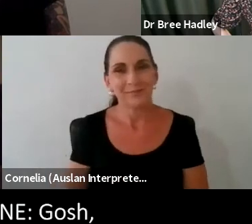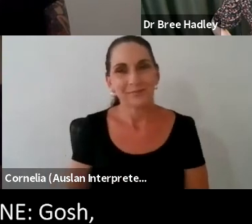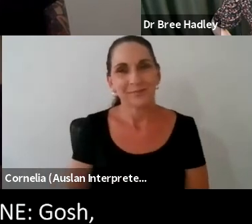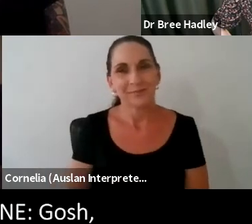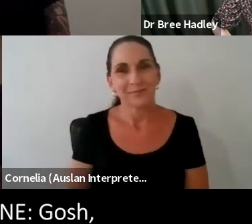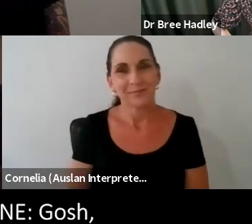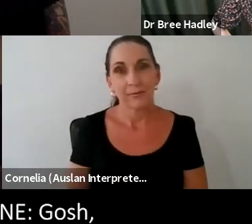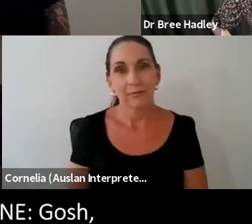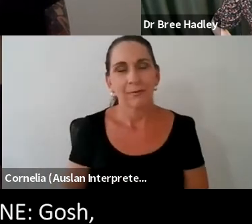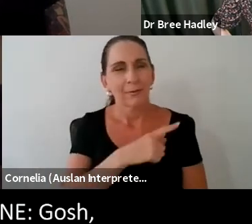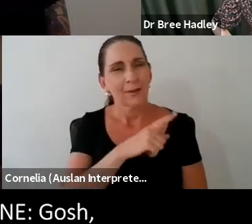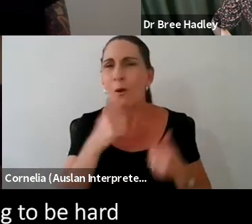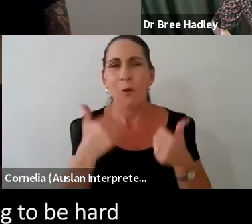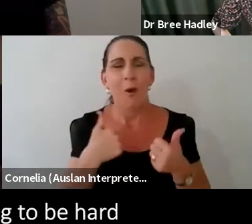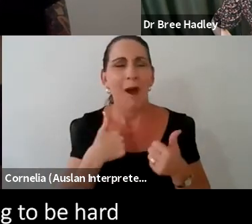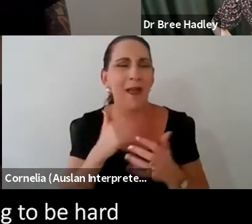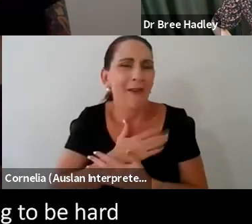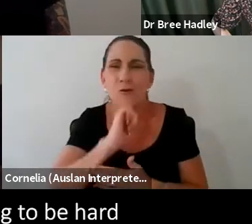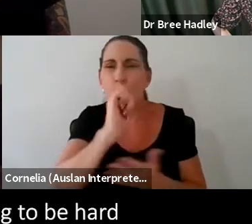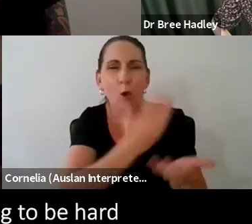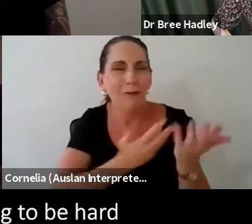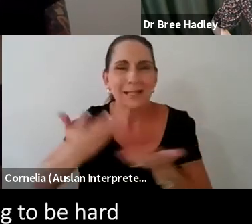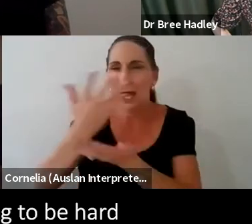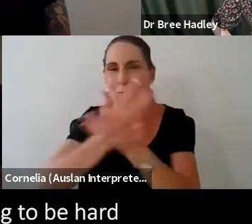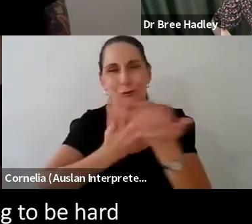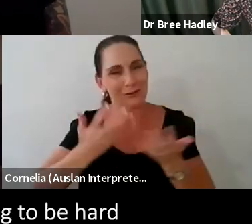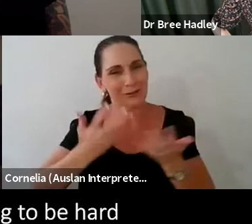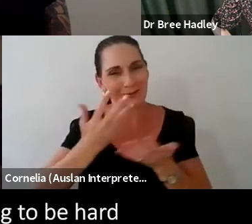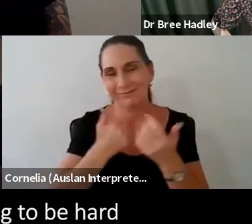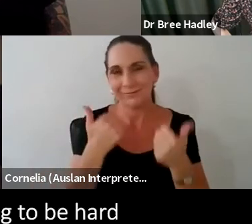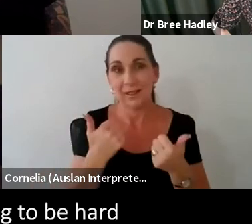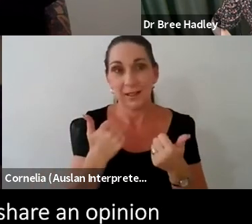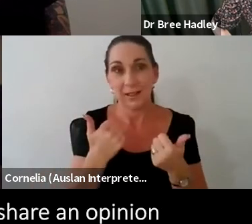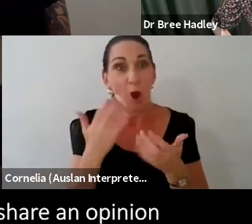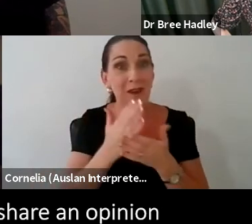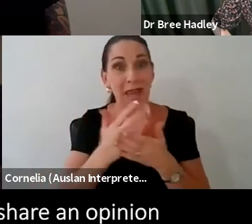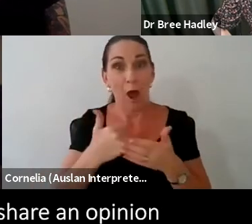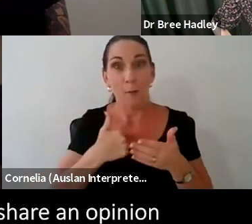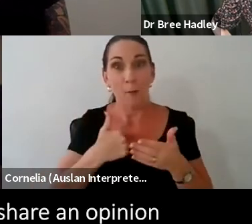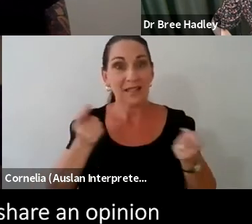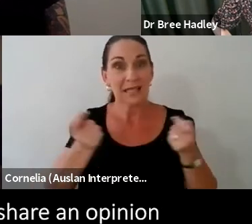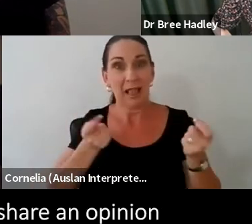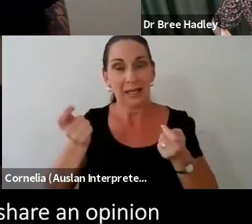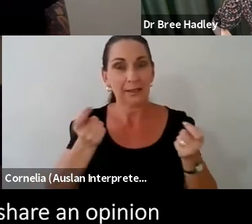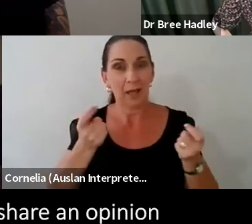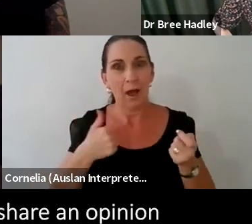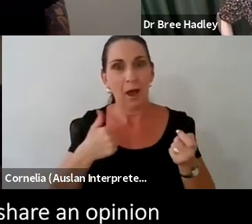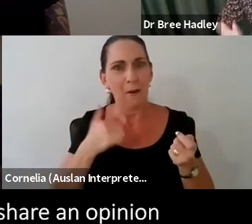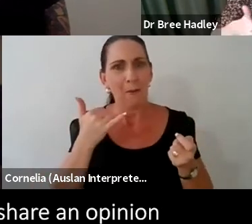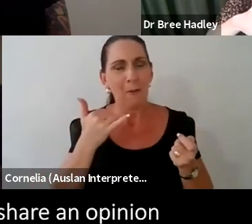Gosh, I love this conversation already. And it's not going to be hard to draw me out of my facilitator box. I might have to share an opinion real